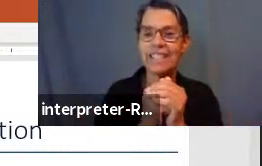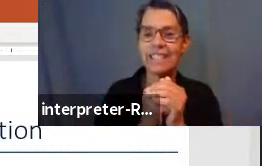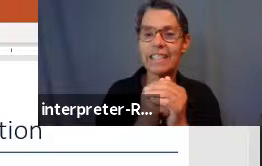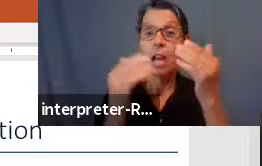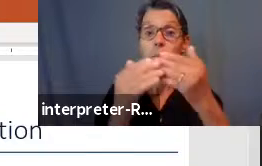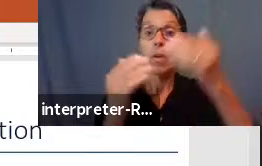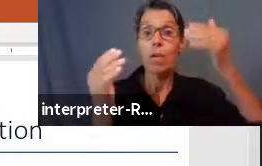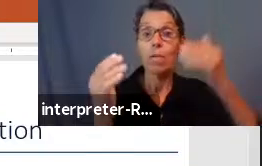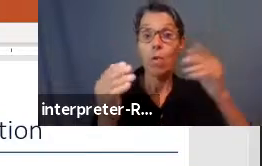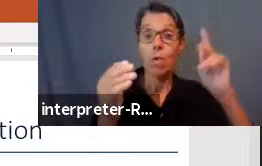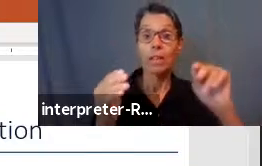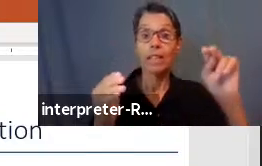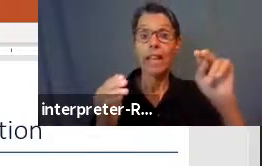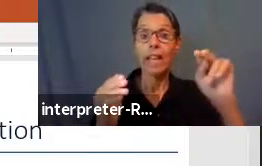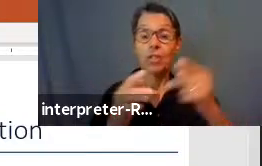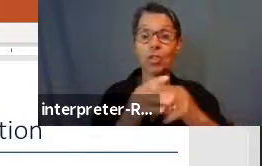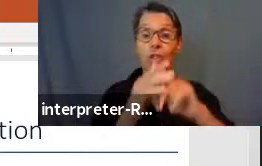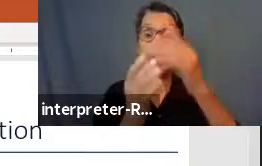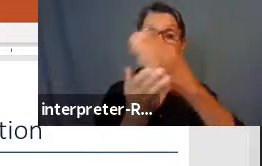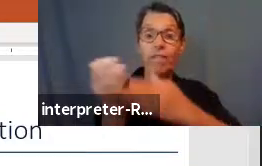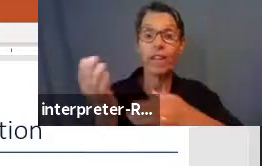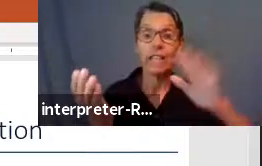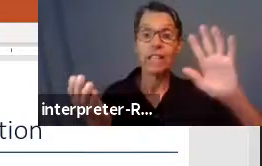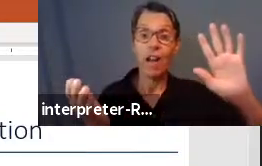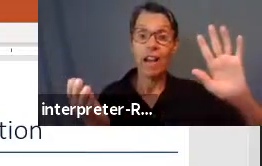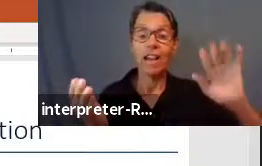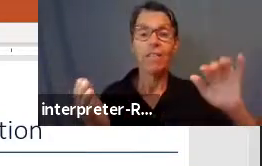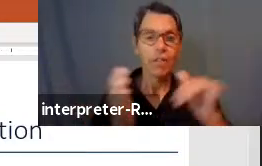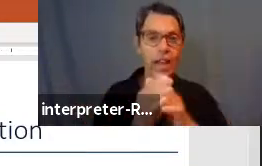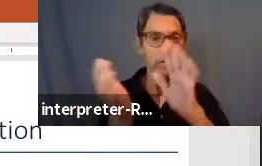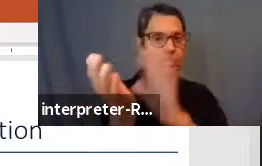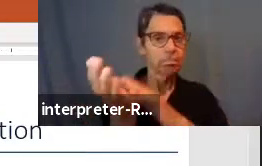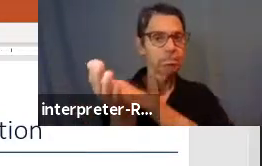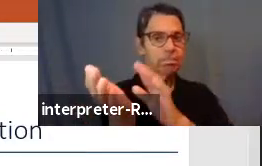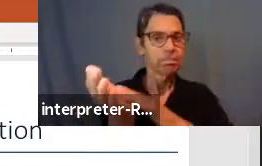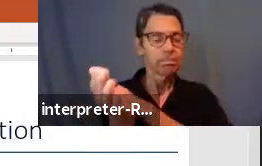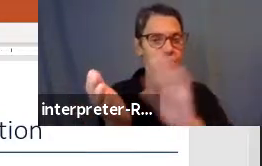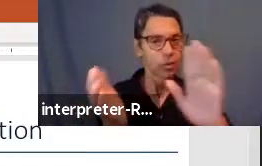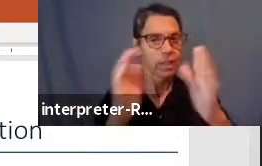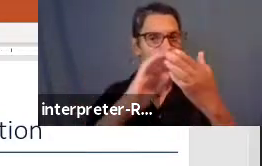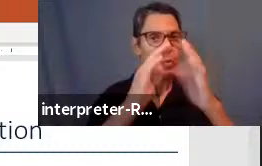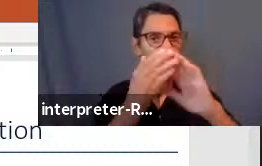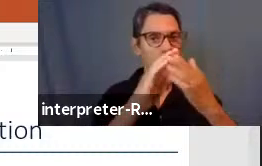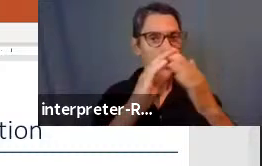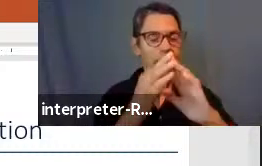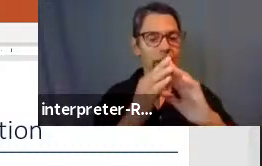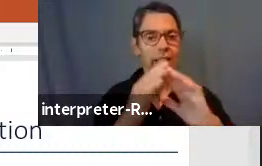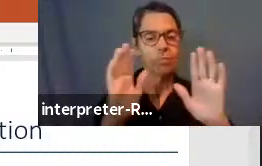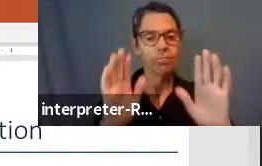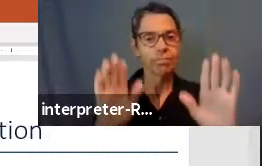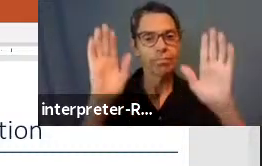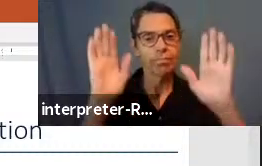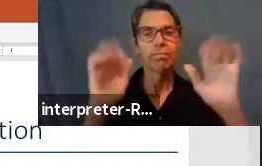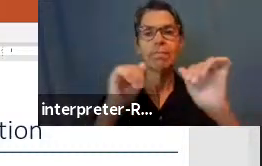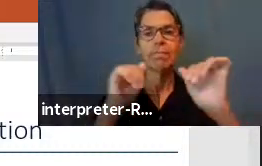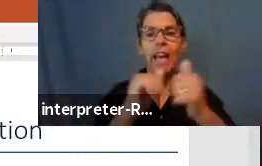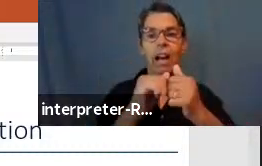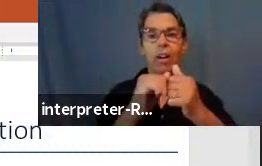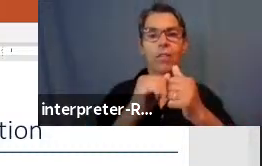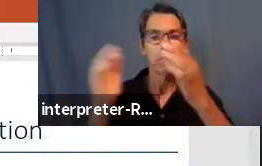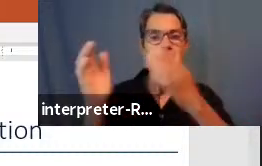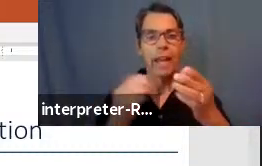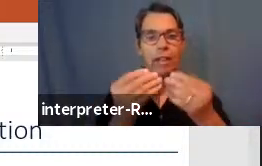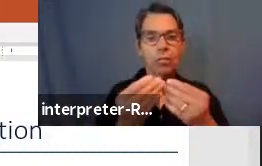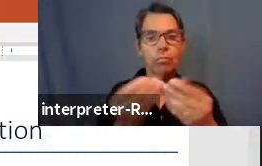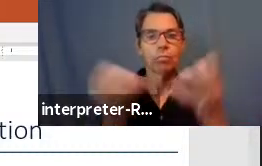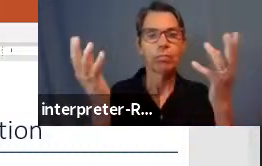Kansas even moved into phase 5. So that's really a testament to the community and to the great way that the vaccine was rolled out. The